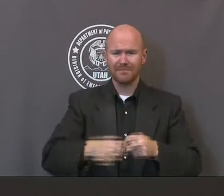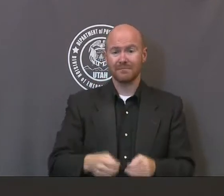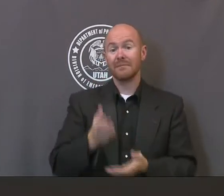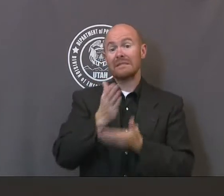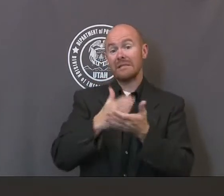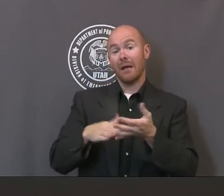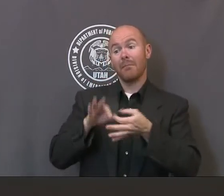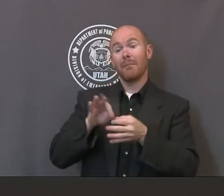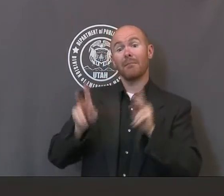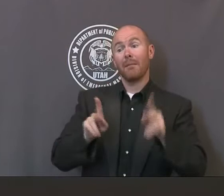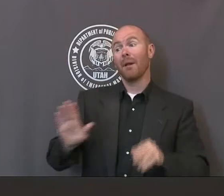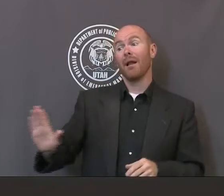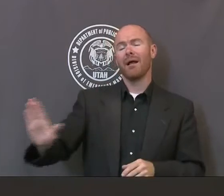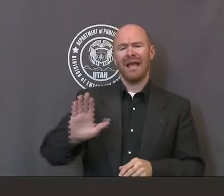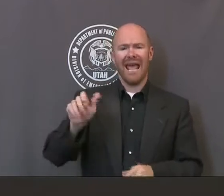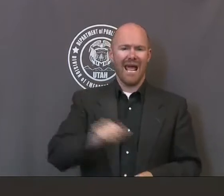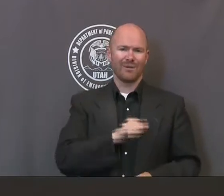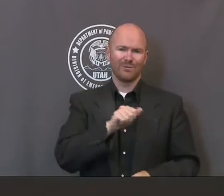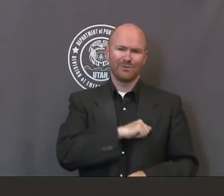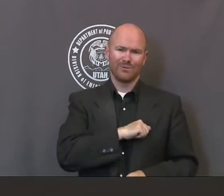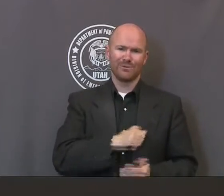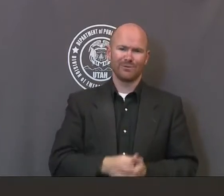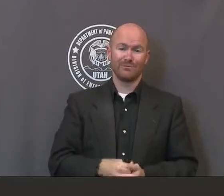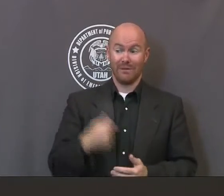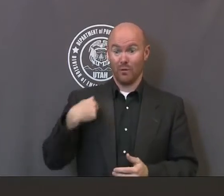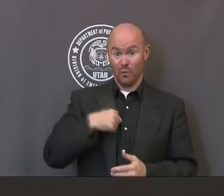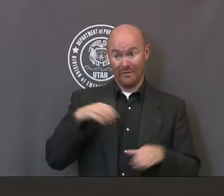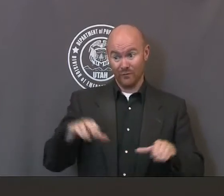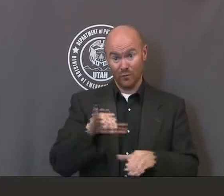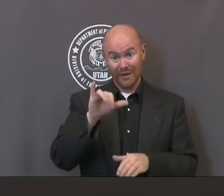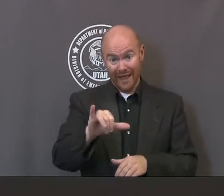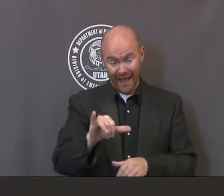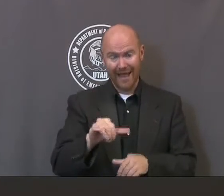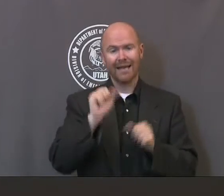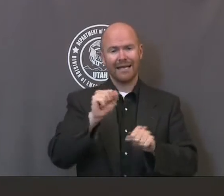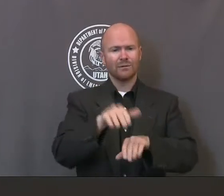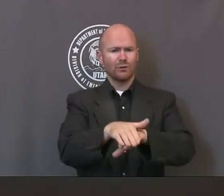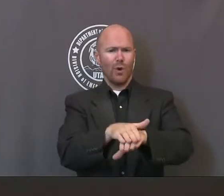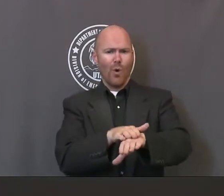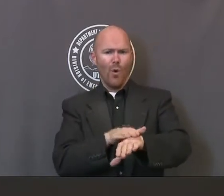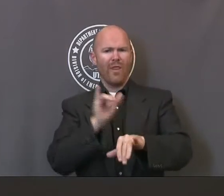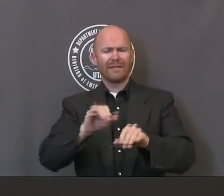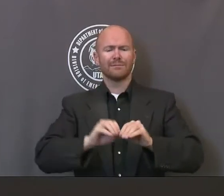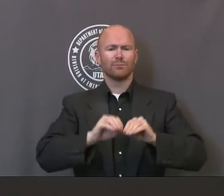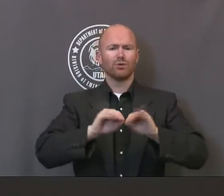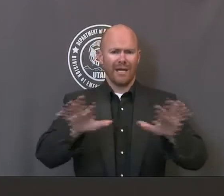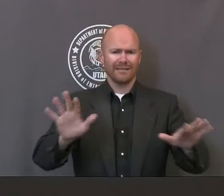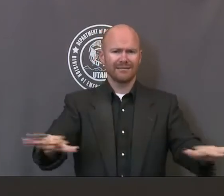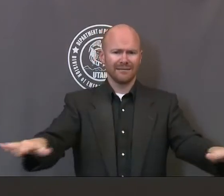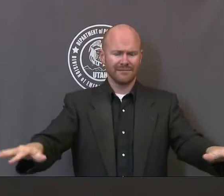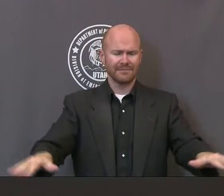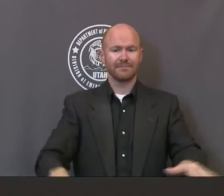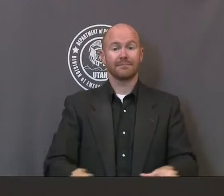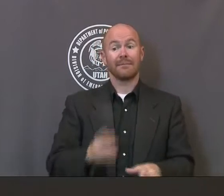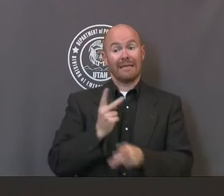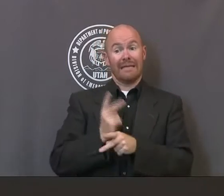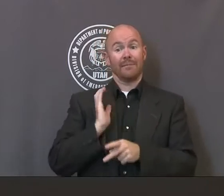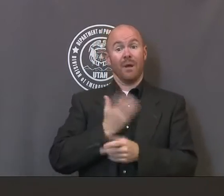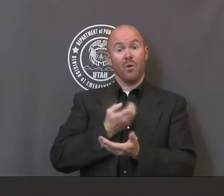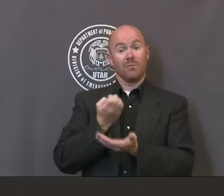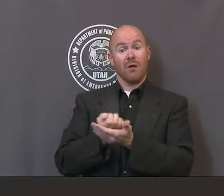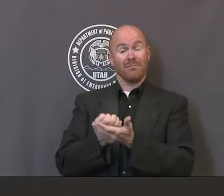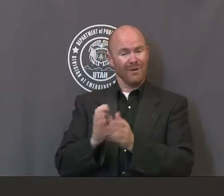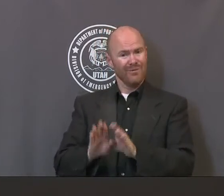attitude. In doing so, we'll be able to slow the spread, keep our economy improving, and improve our quality of